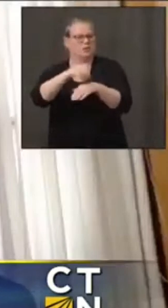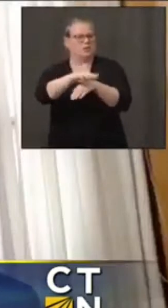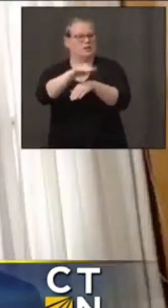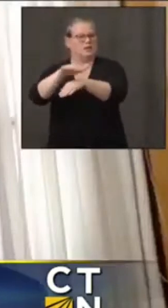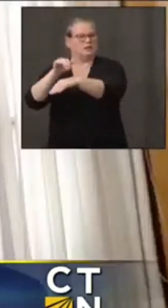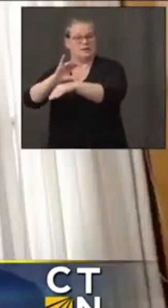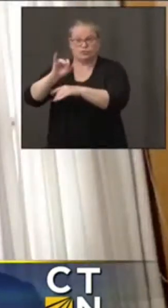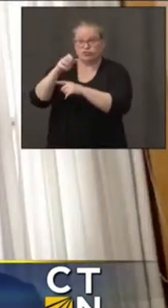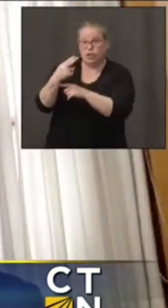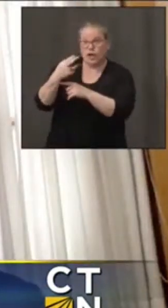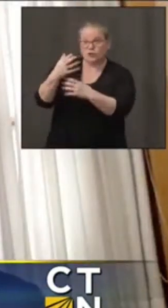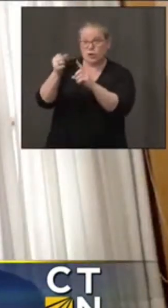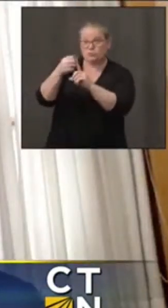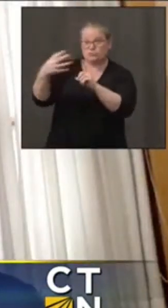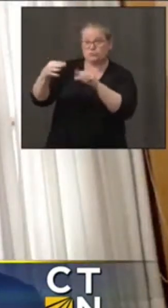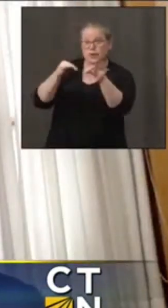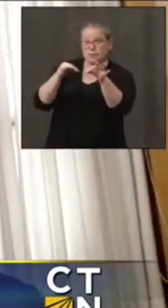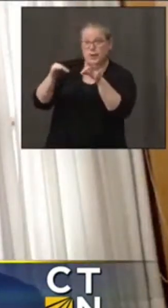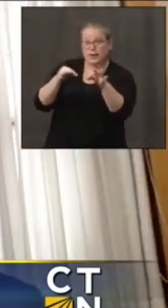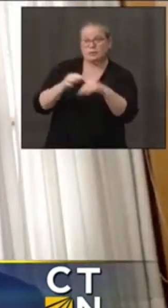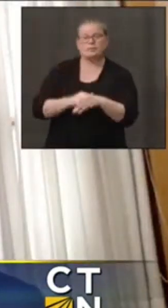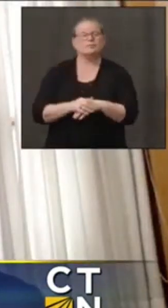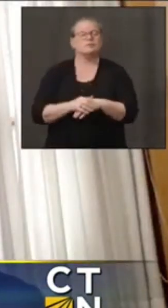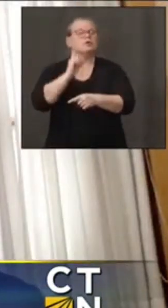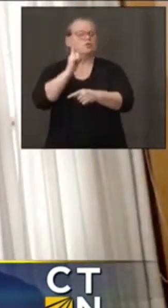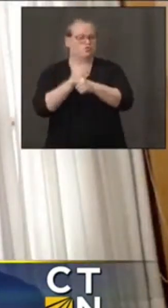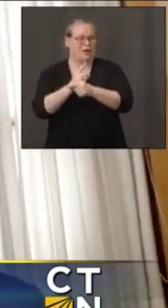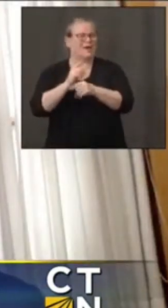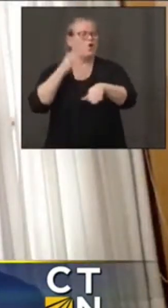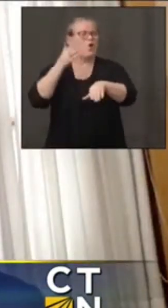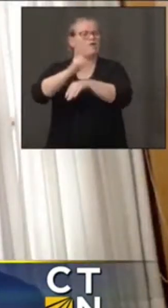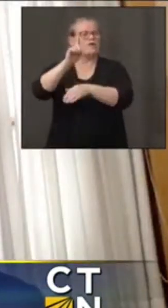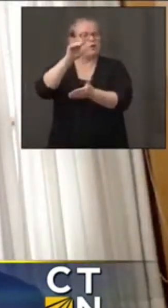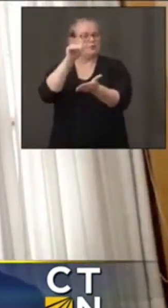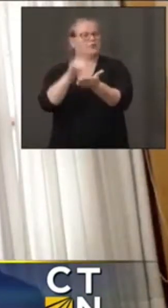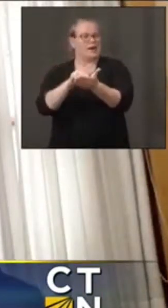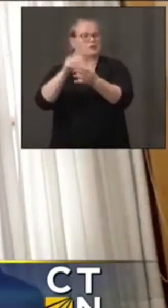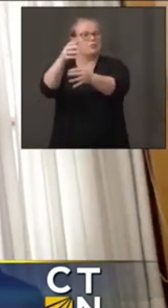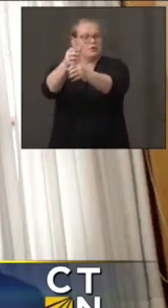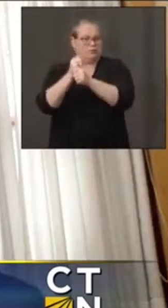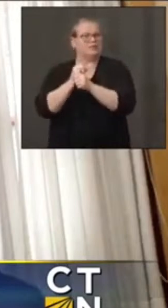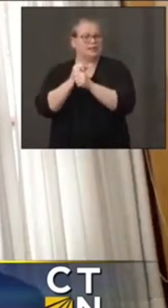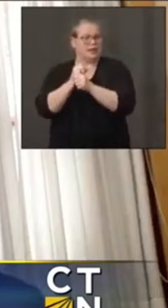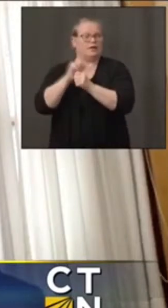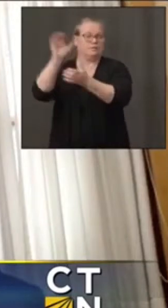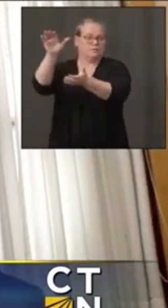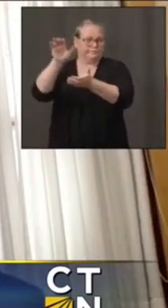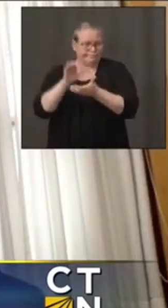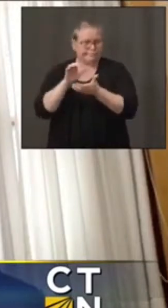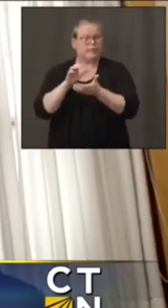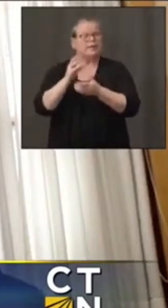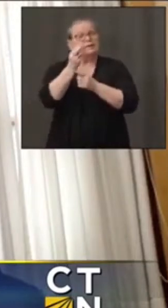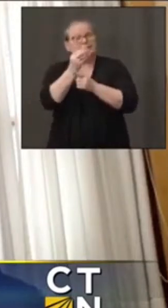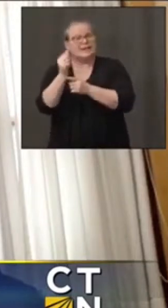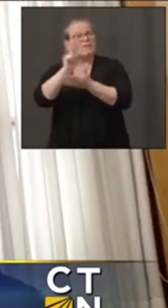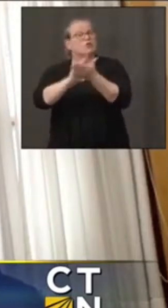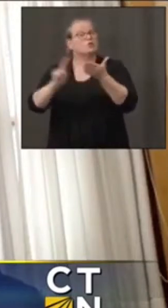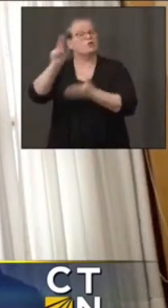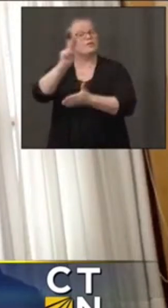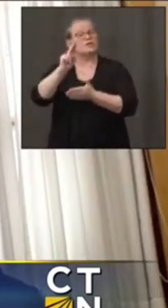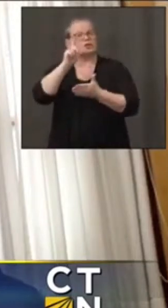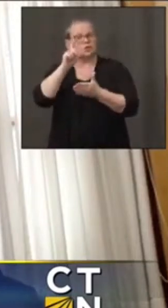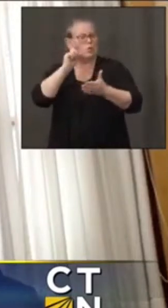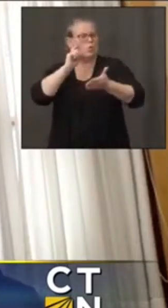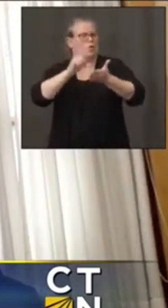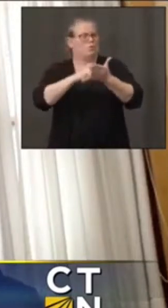We've received over 100,000 so far, and we've delivered a number of them to universities that are experiencing some outbreaks where